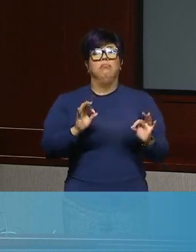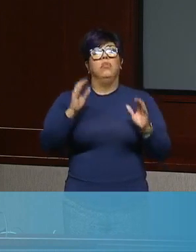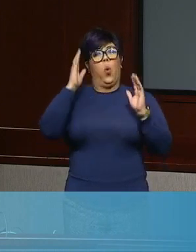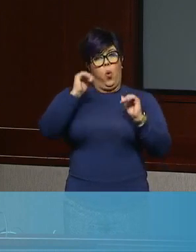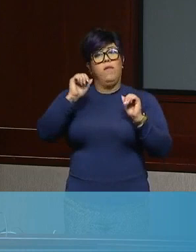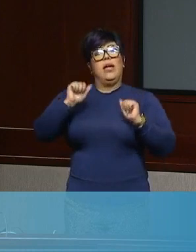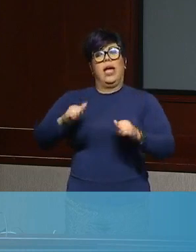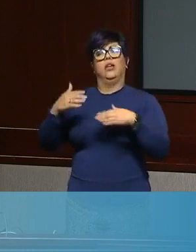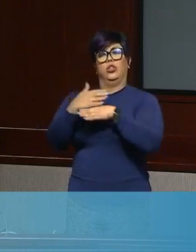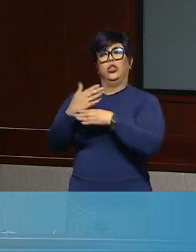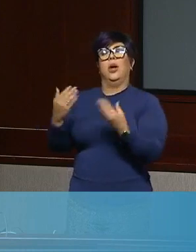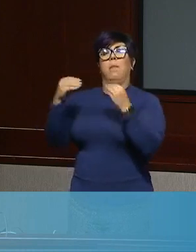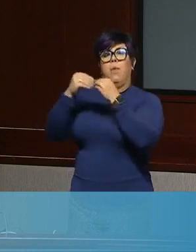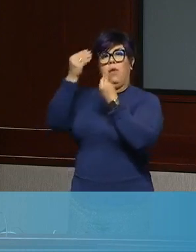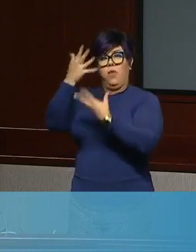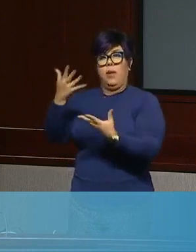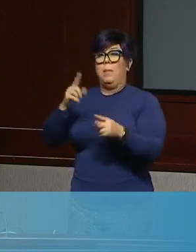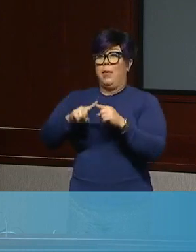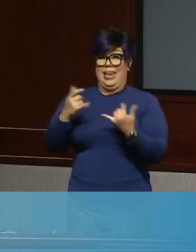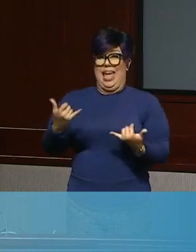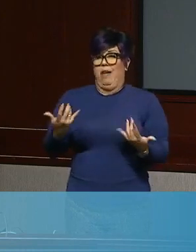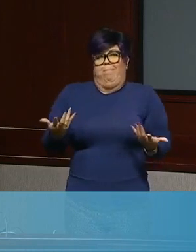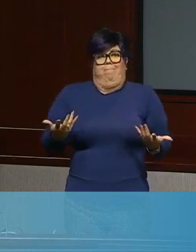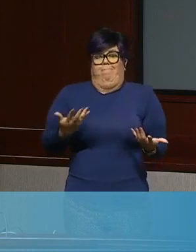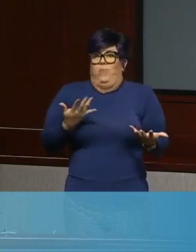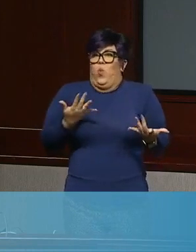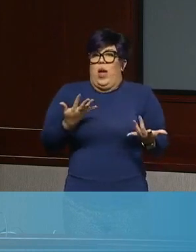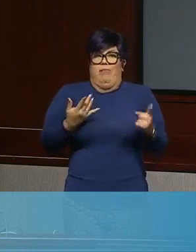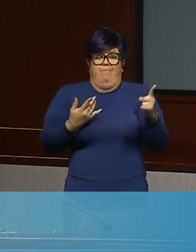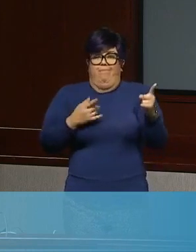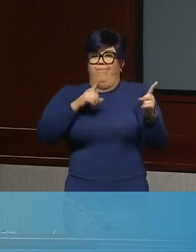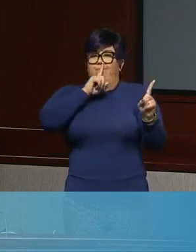information up on the website as quickly as possible, but we just haven't heard back yet.